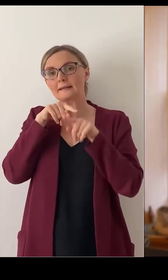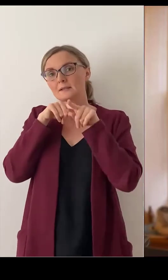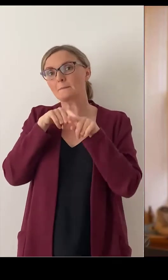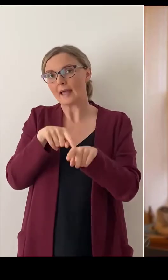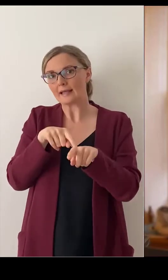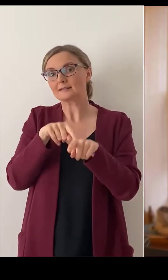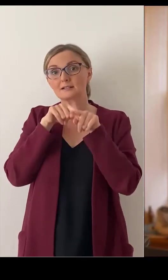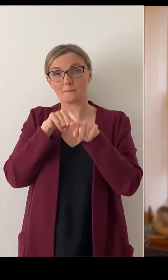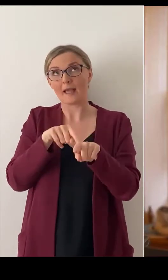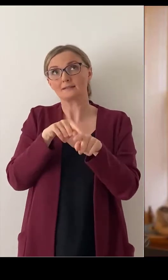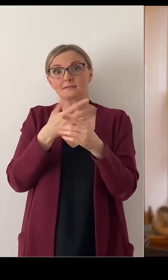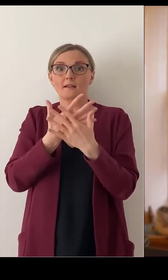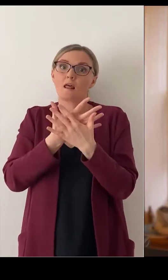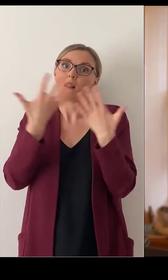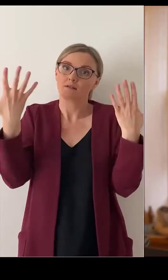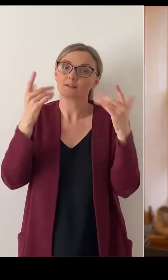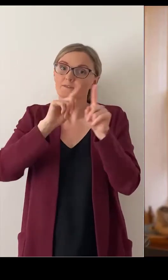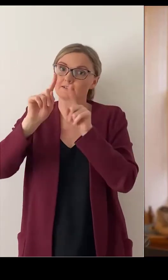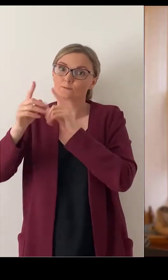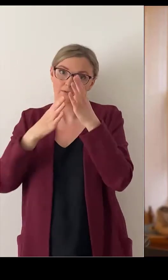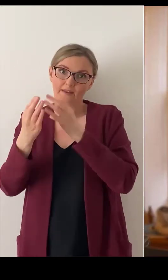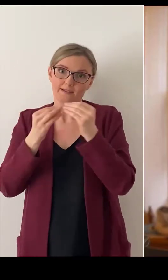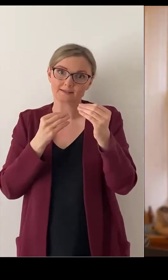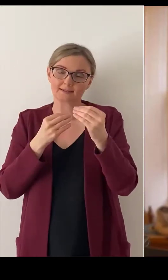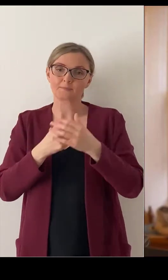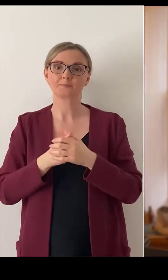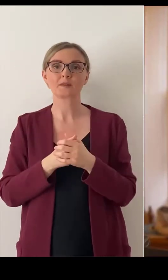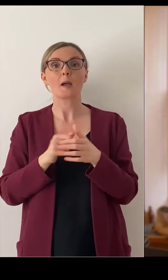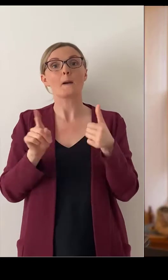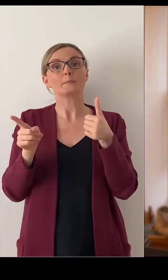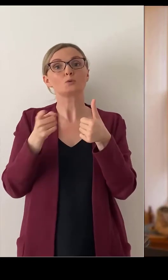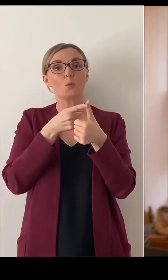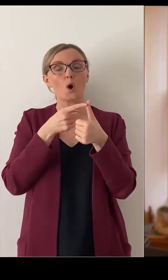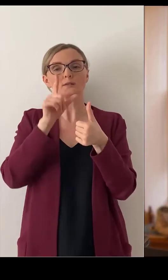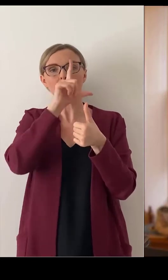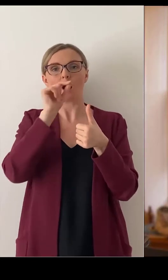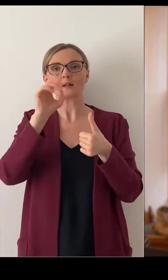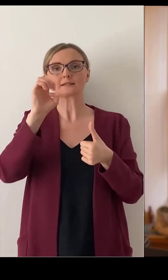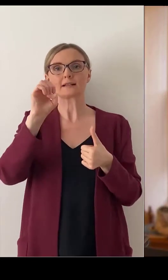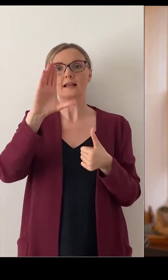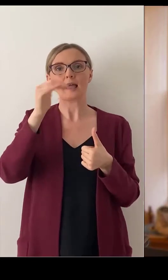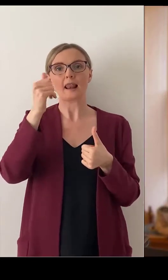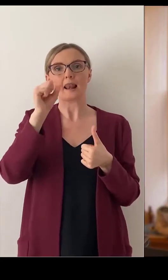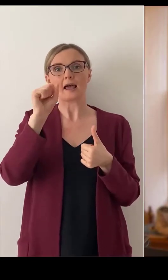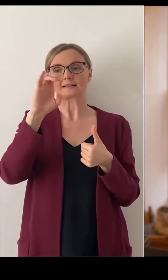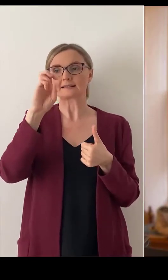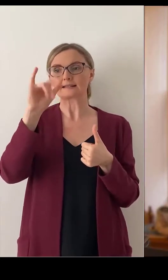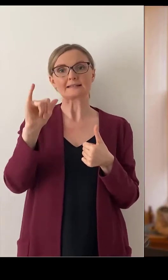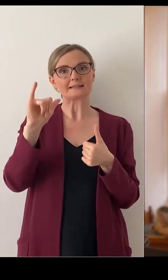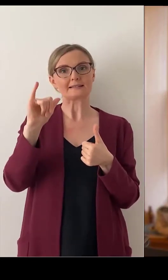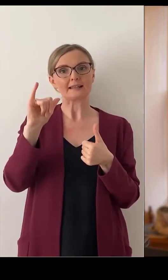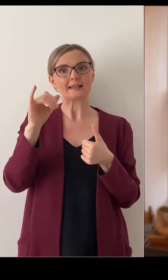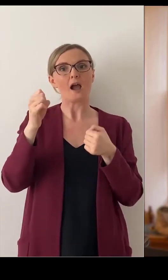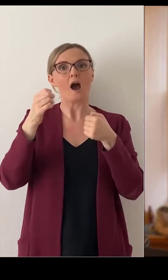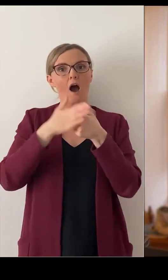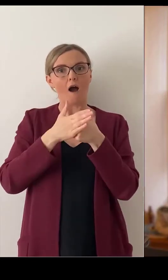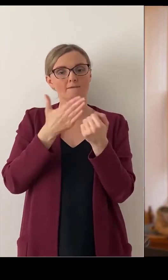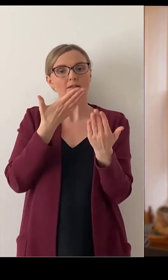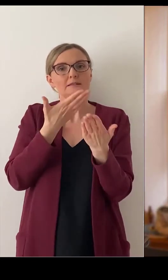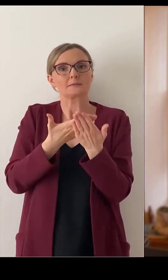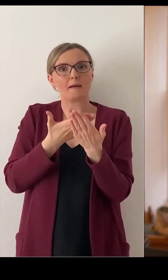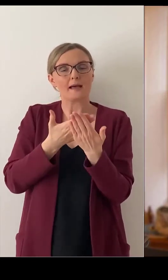a multitude of factors, but one of them is the elasticity of demand for